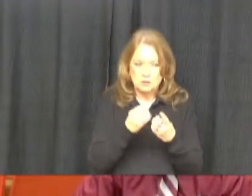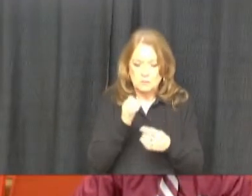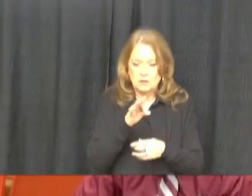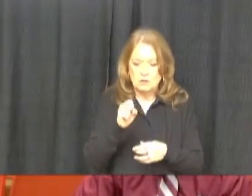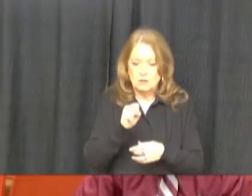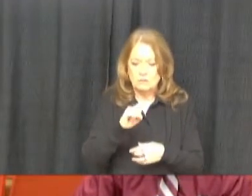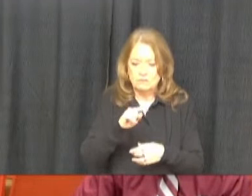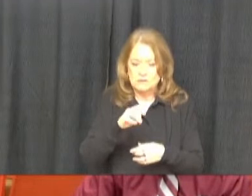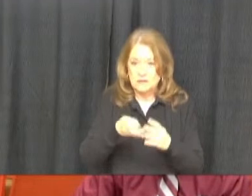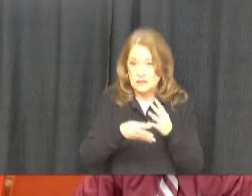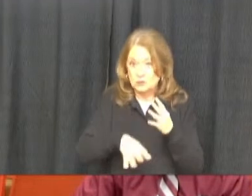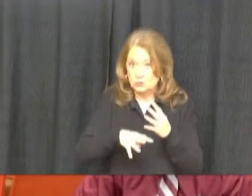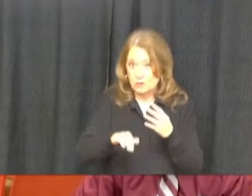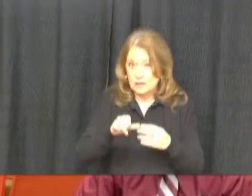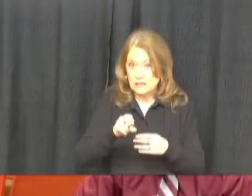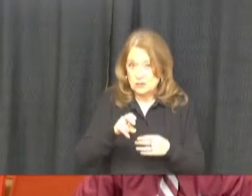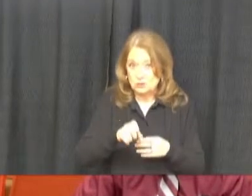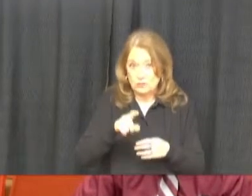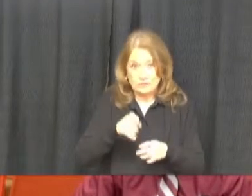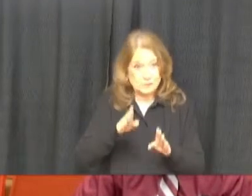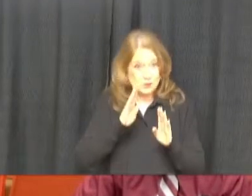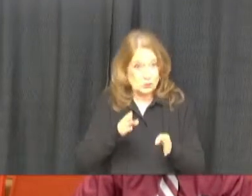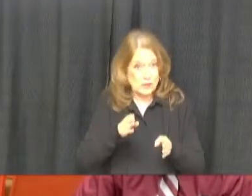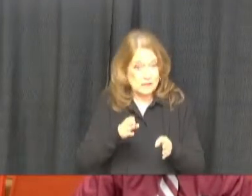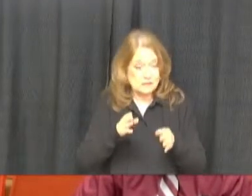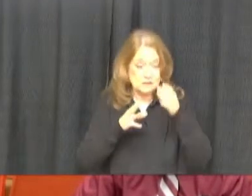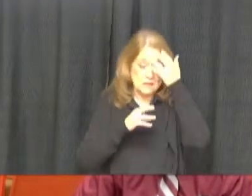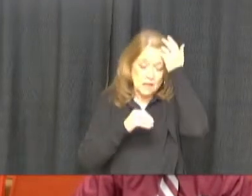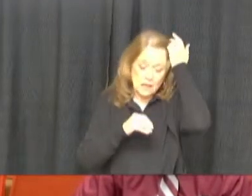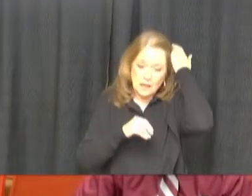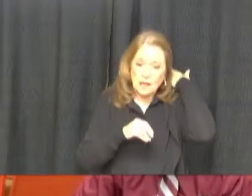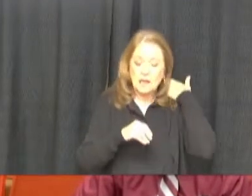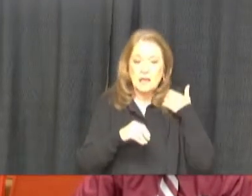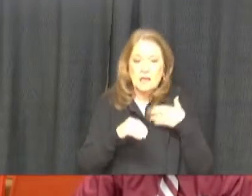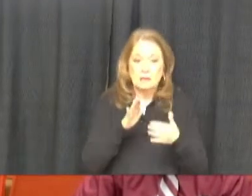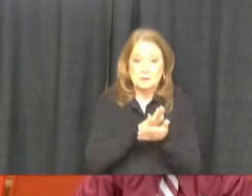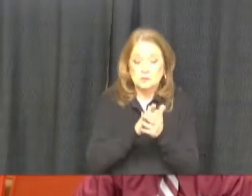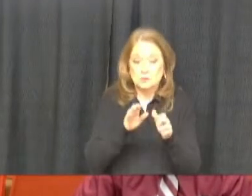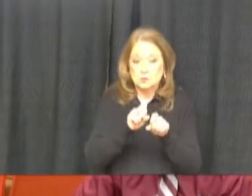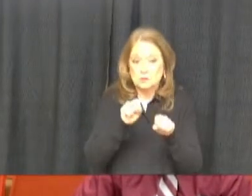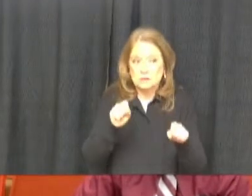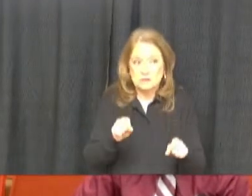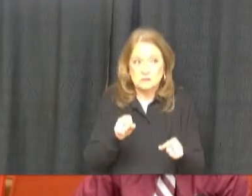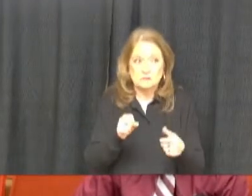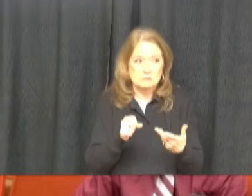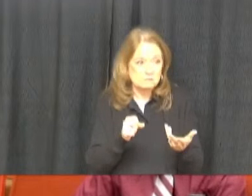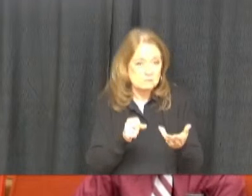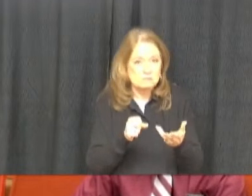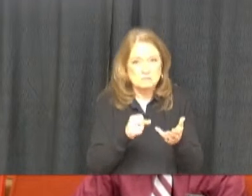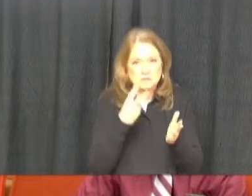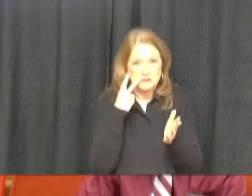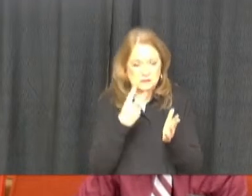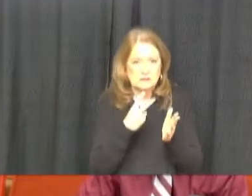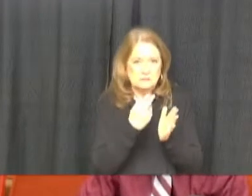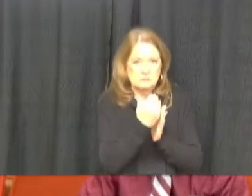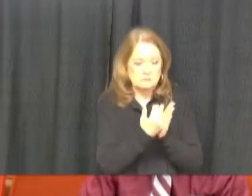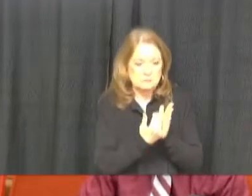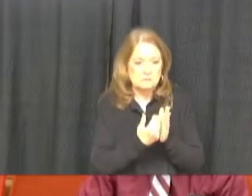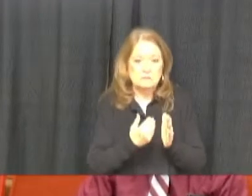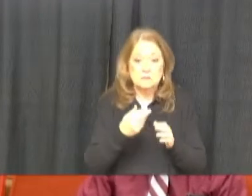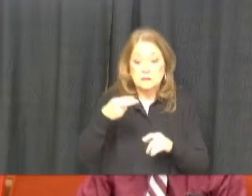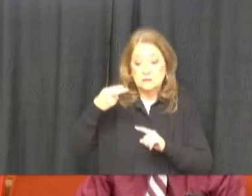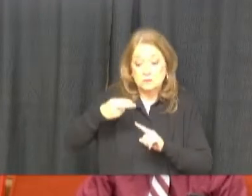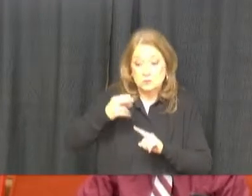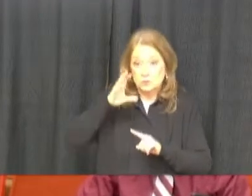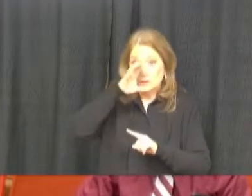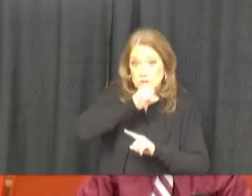drainage issues from this property would have to be addressed, and the school system comments listed. Historical estimates would